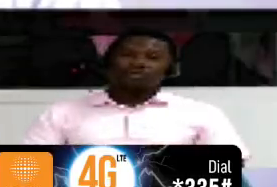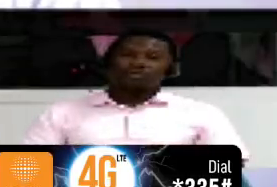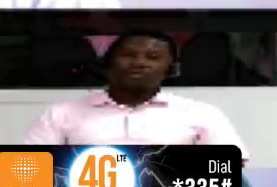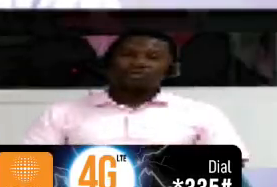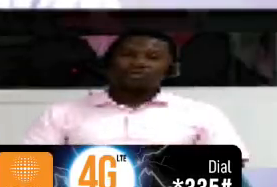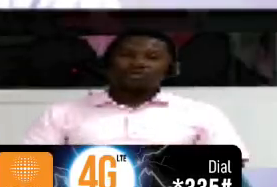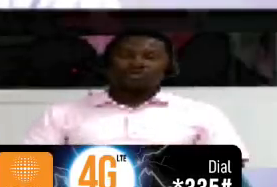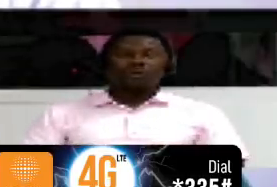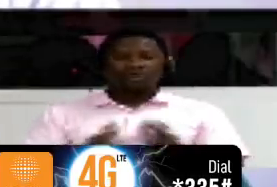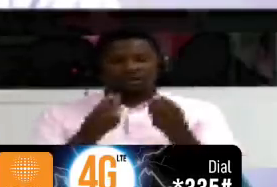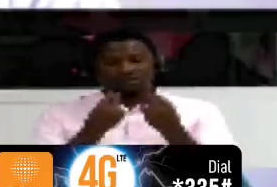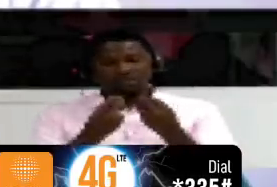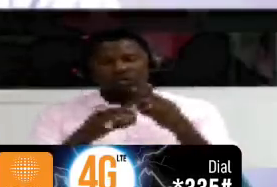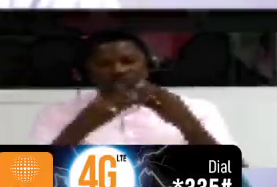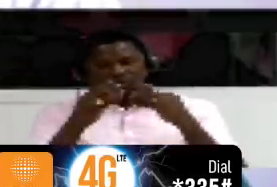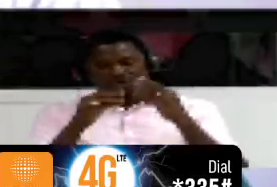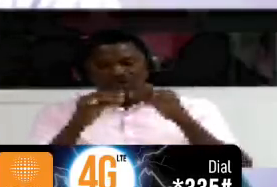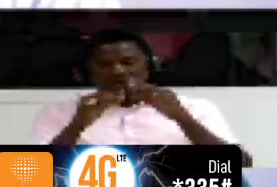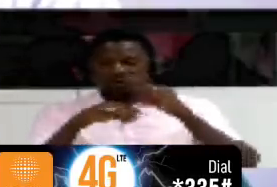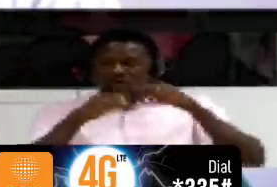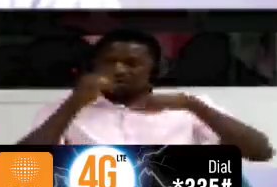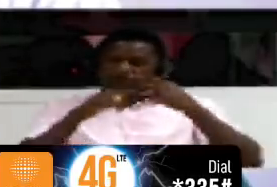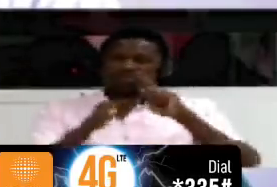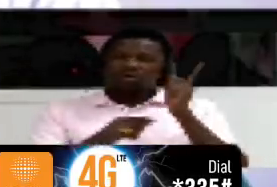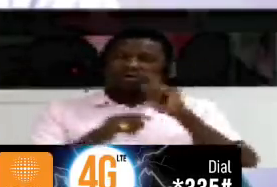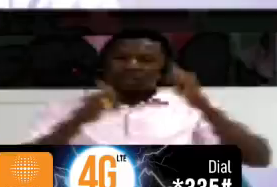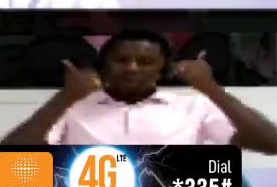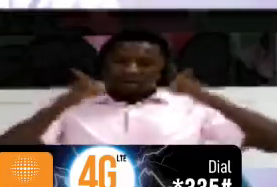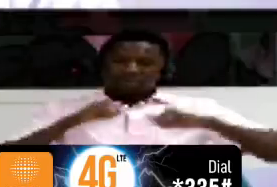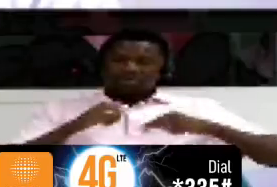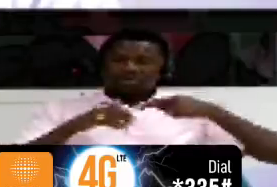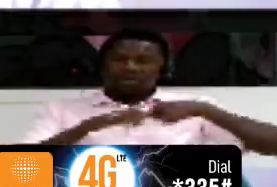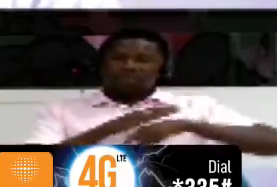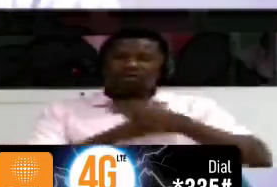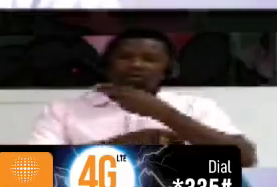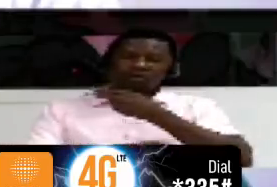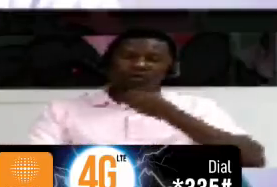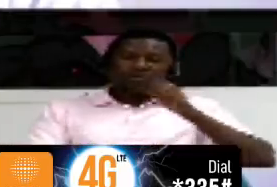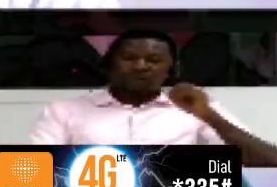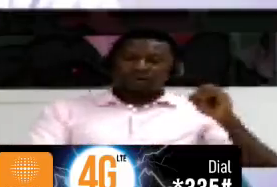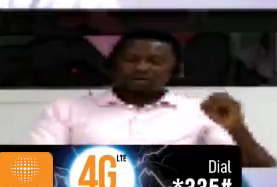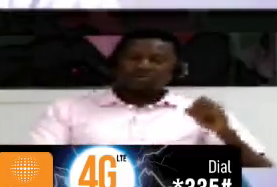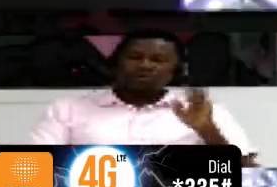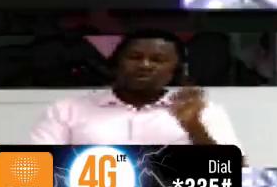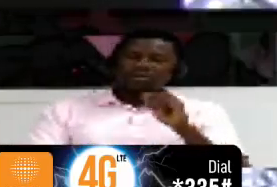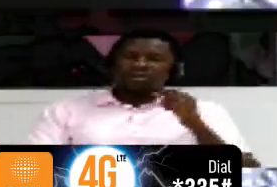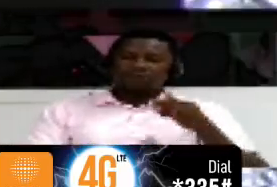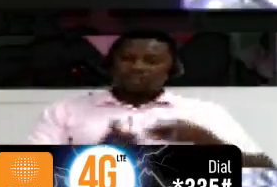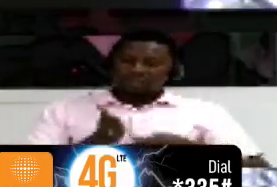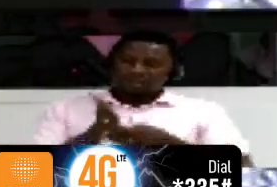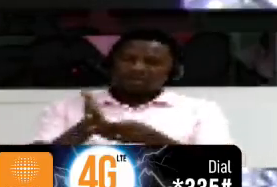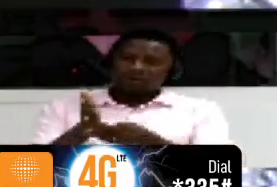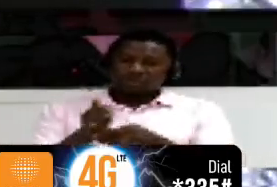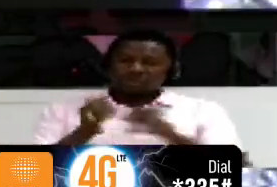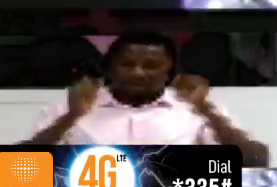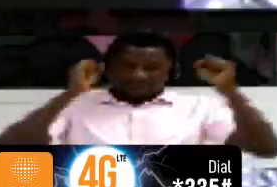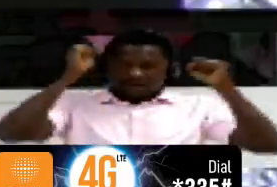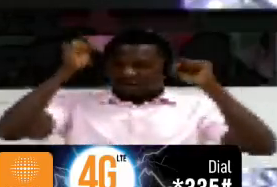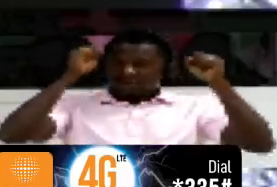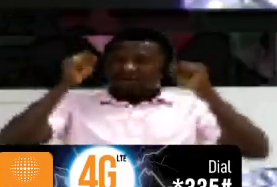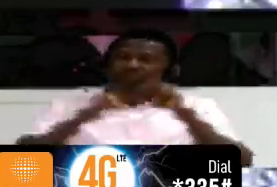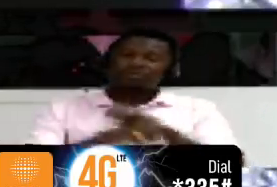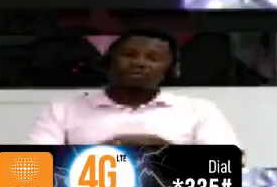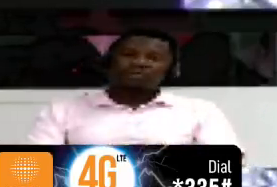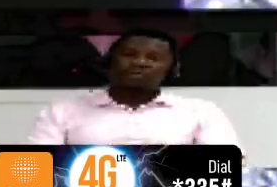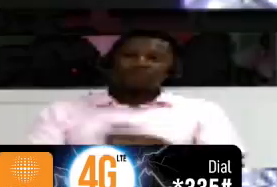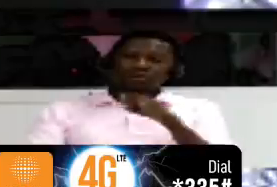So let's talk about what happened in 2000, which then led to the actual demonstrations. Did you